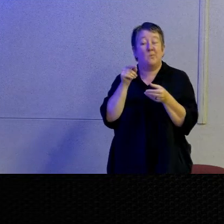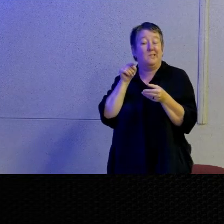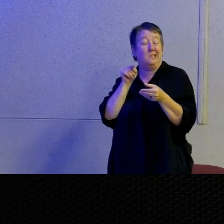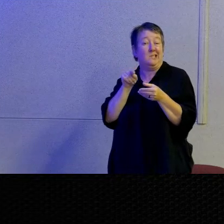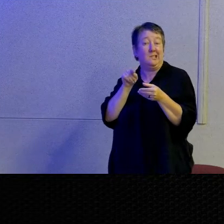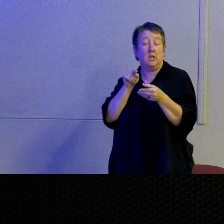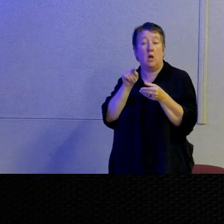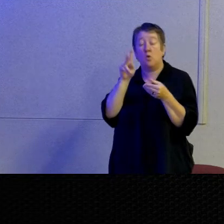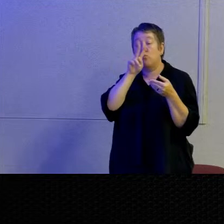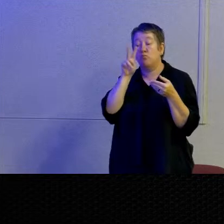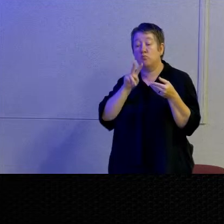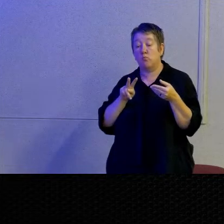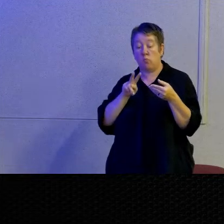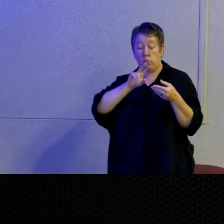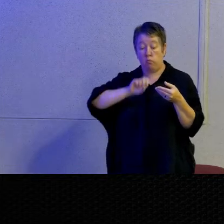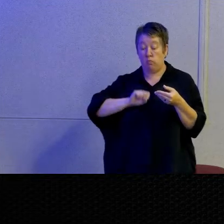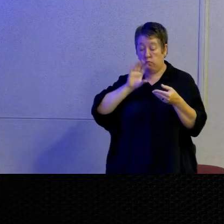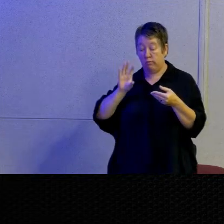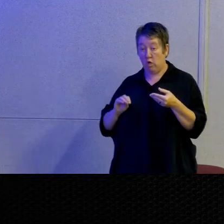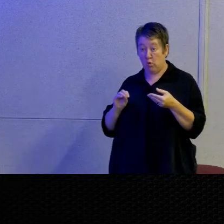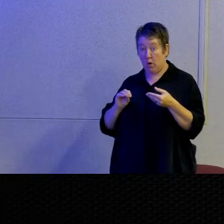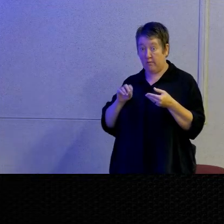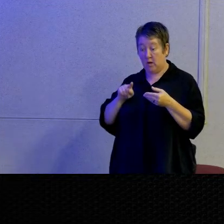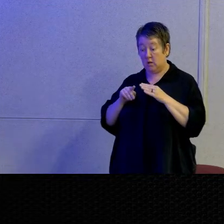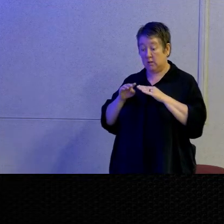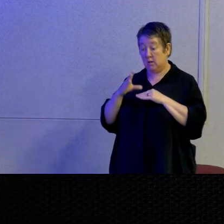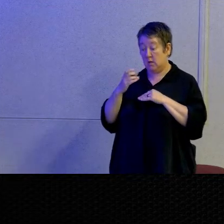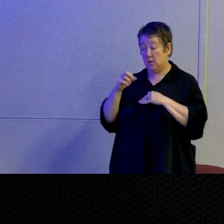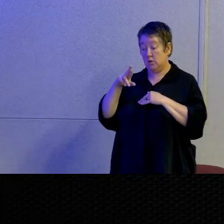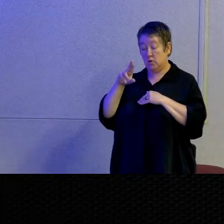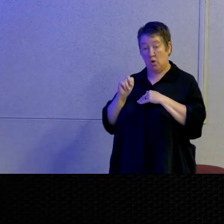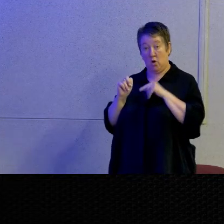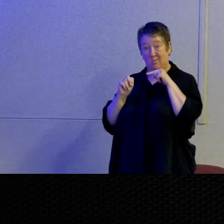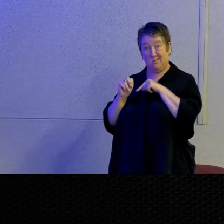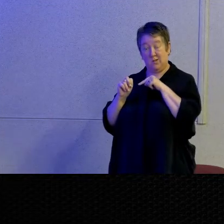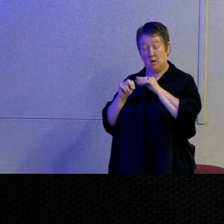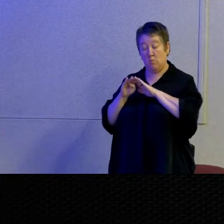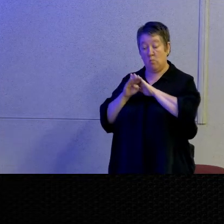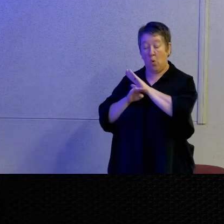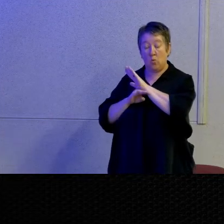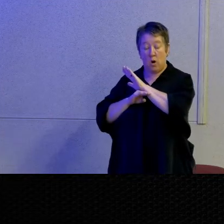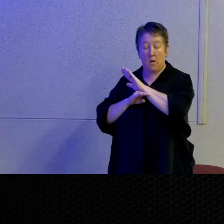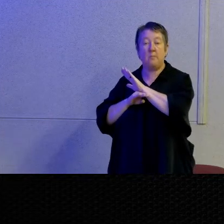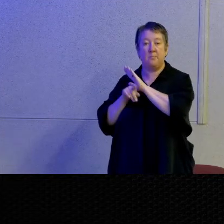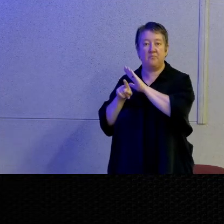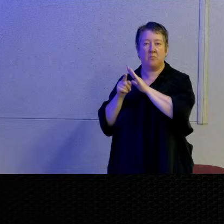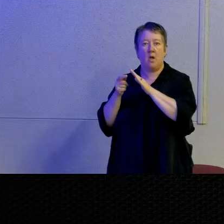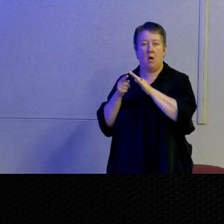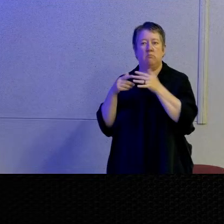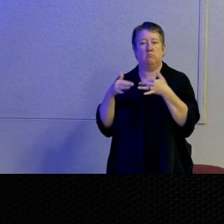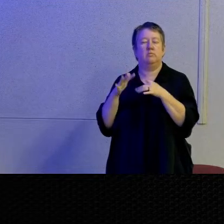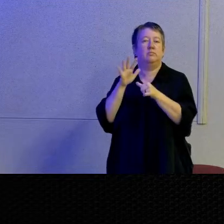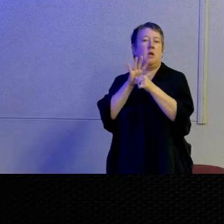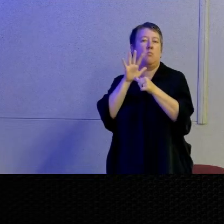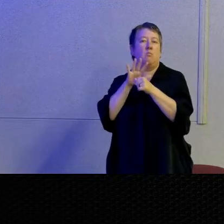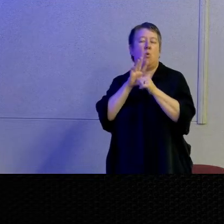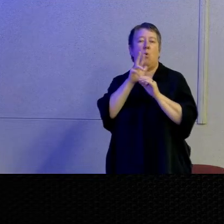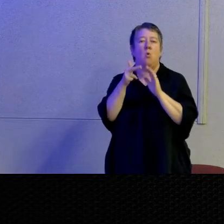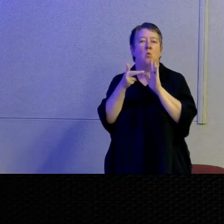Africa's CERN program has a critical role to play to assist the government in realizing its goals.